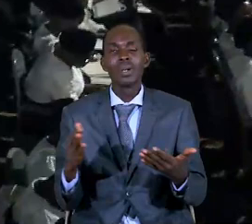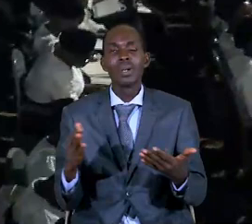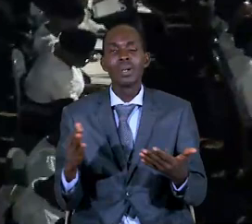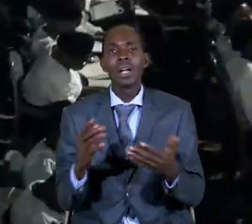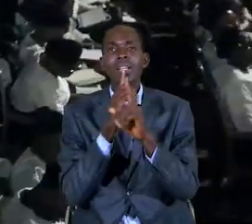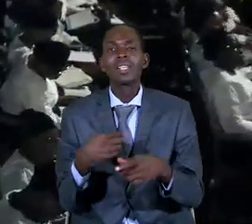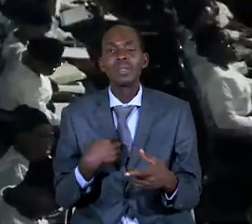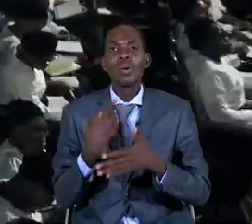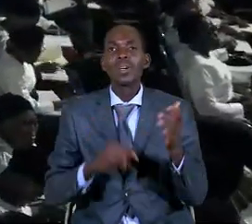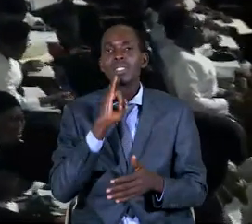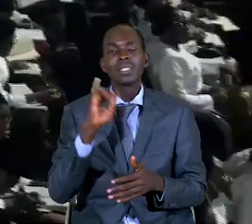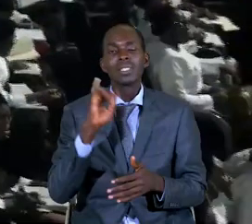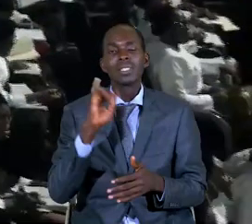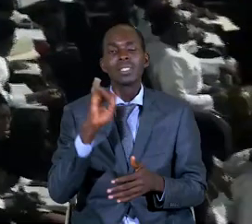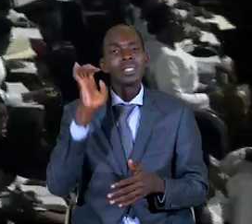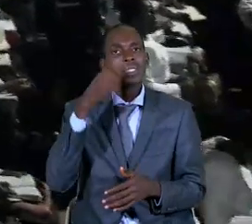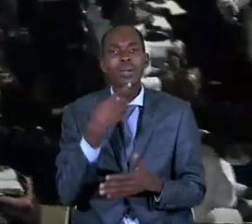Everybody tell me what he said.